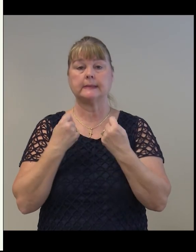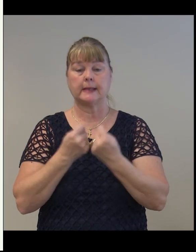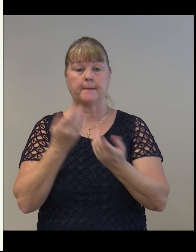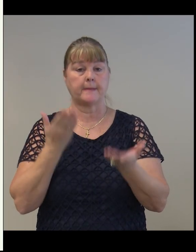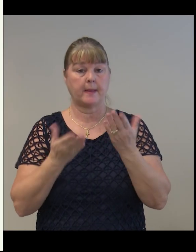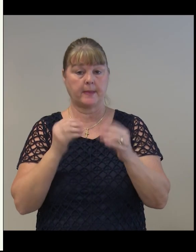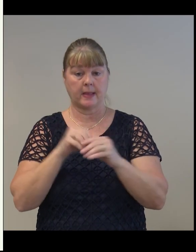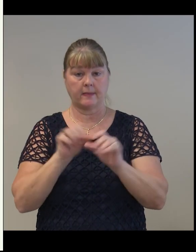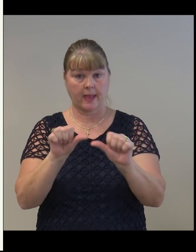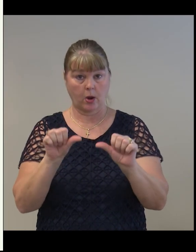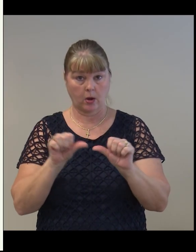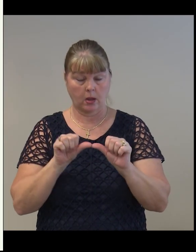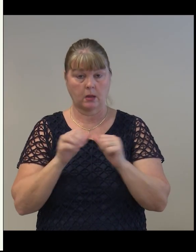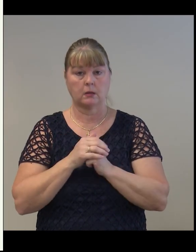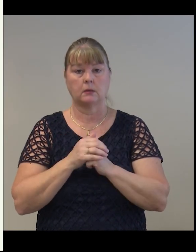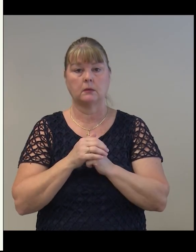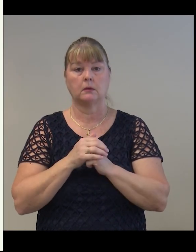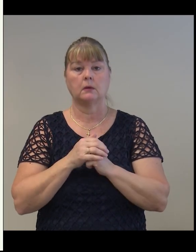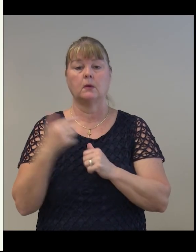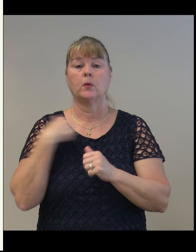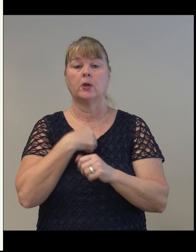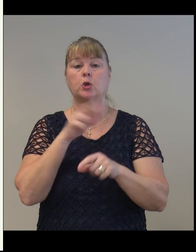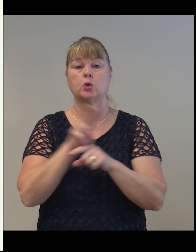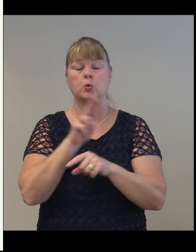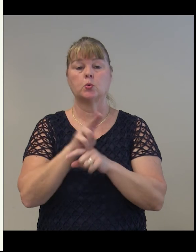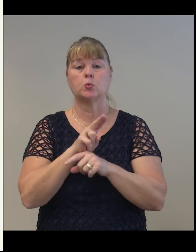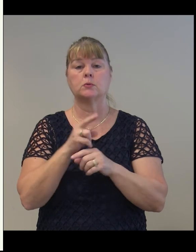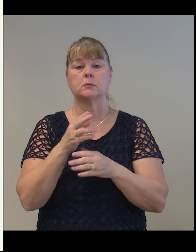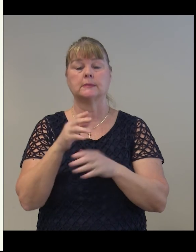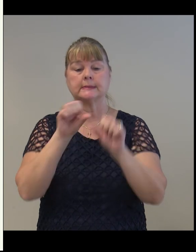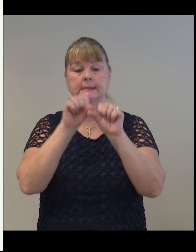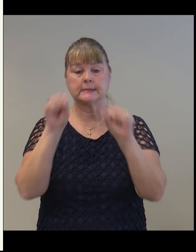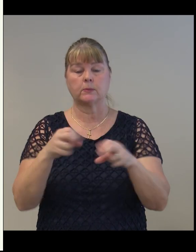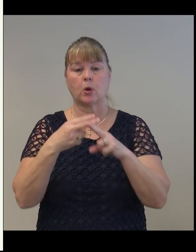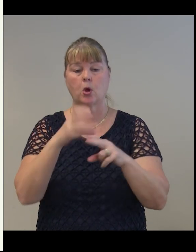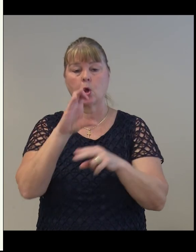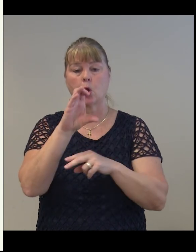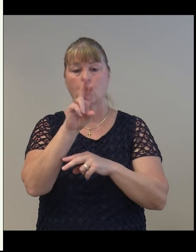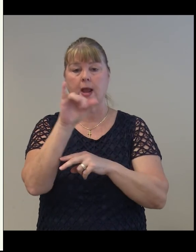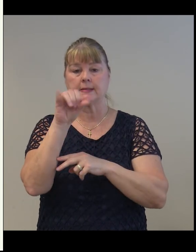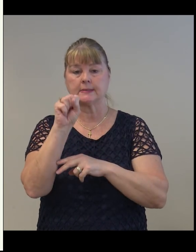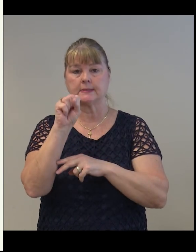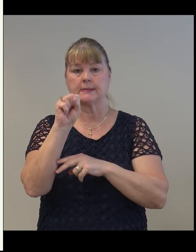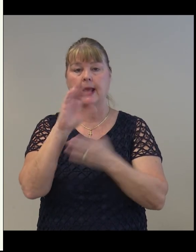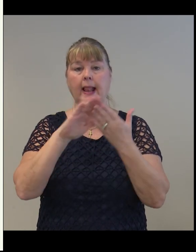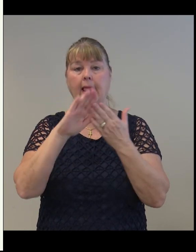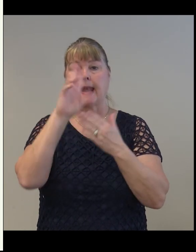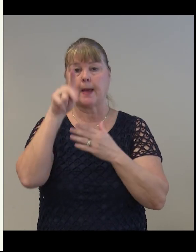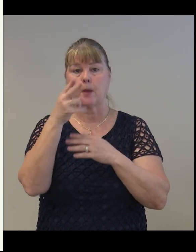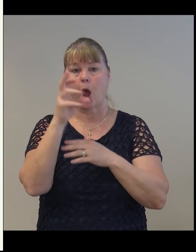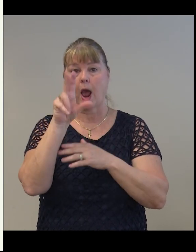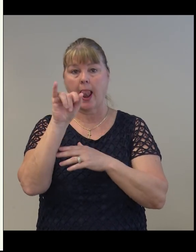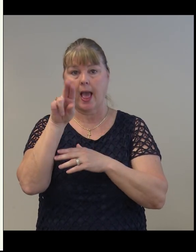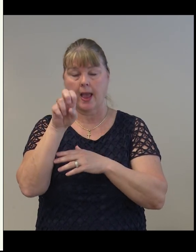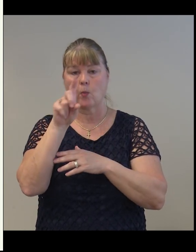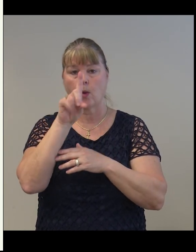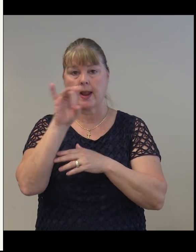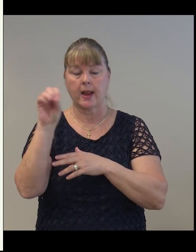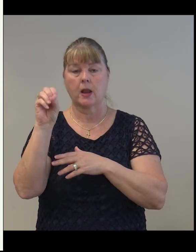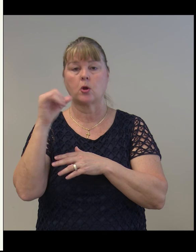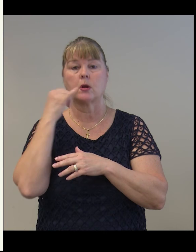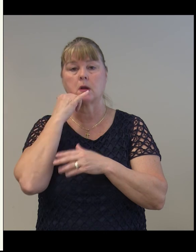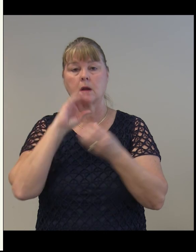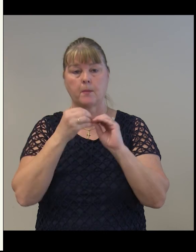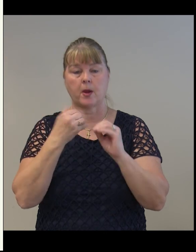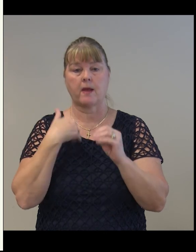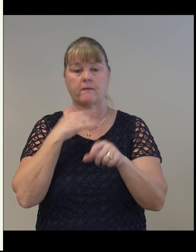Volunteer teams may be in the area. We use a system in Chatham County called the Crisis Cleanup Hotline. It's a 1-800 number that becomes